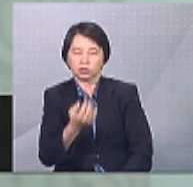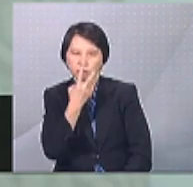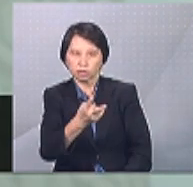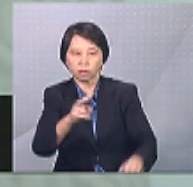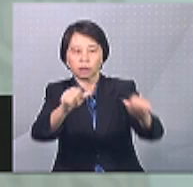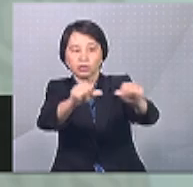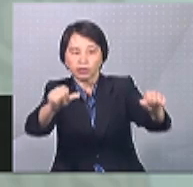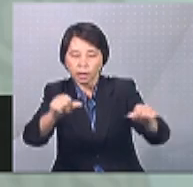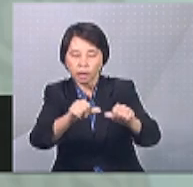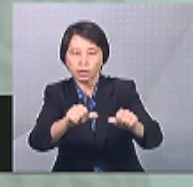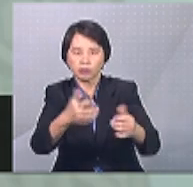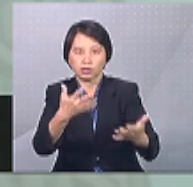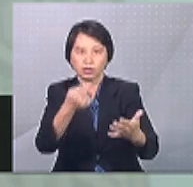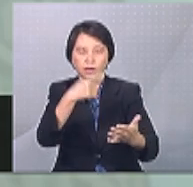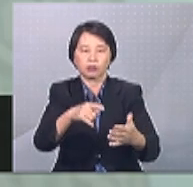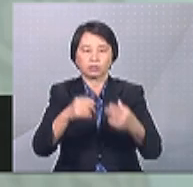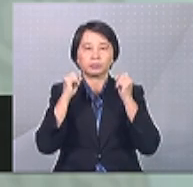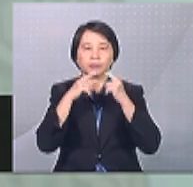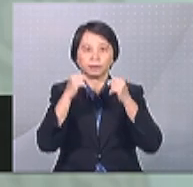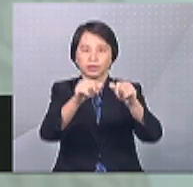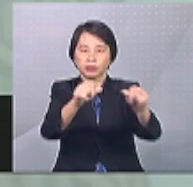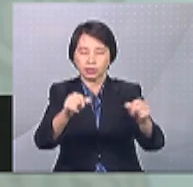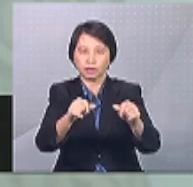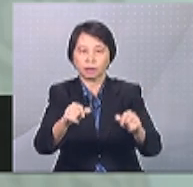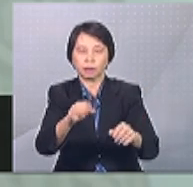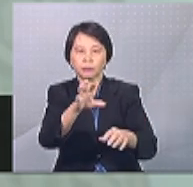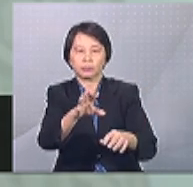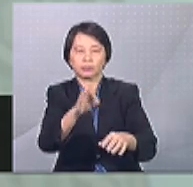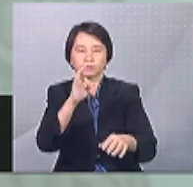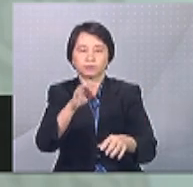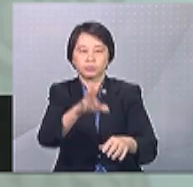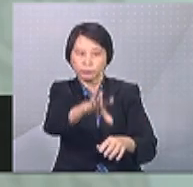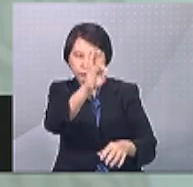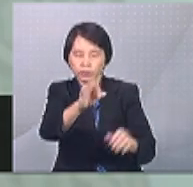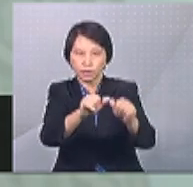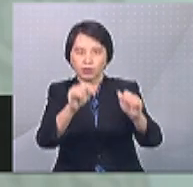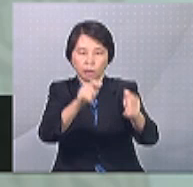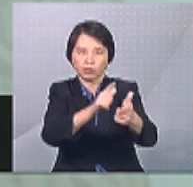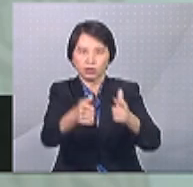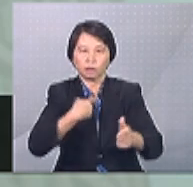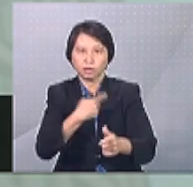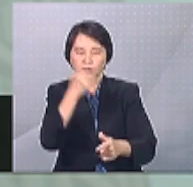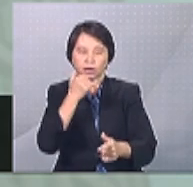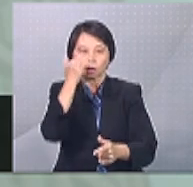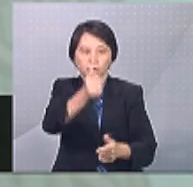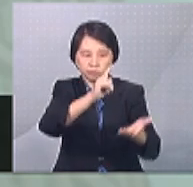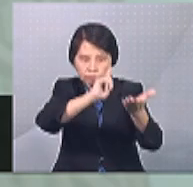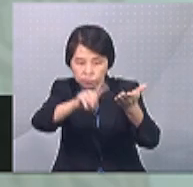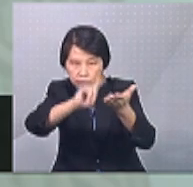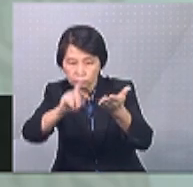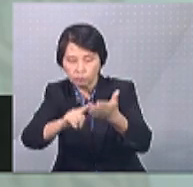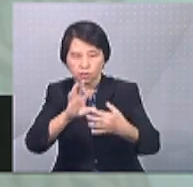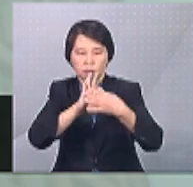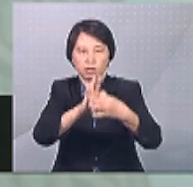areas in terms of priority areas. So priority areas we will allow and we will screen first, and Ministry of Health will work